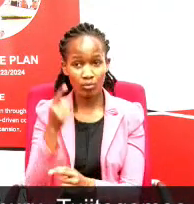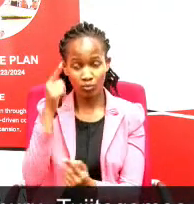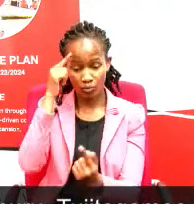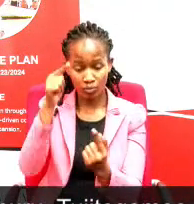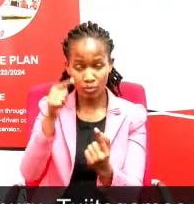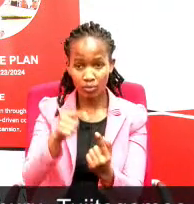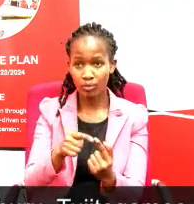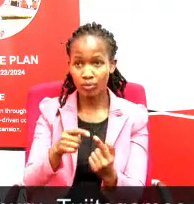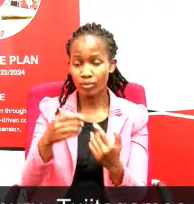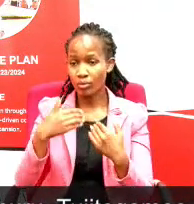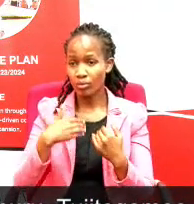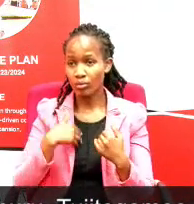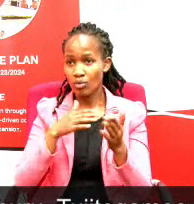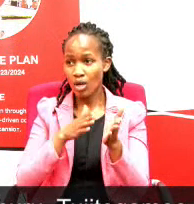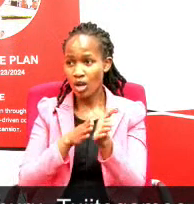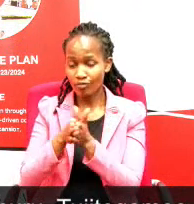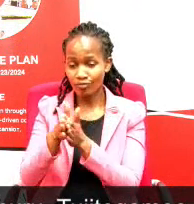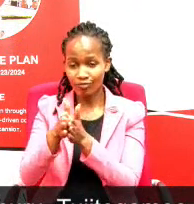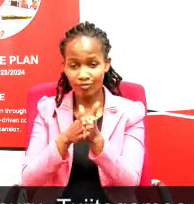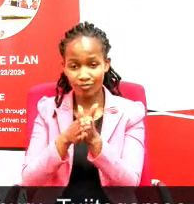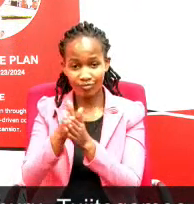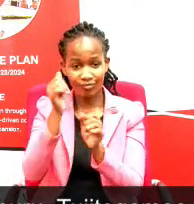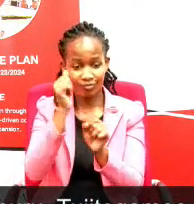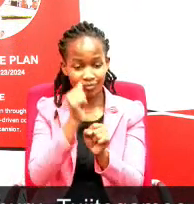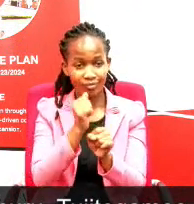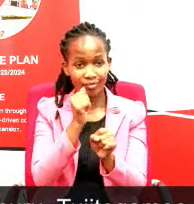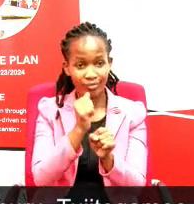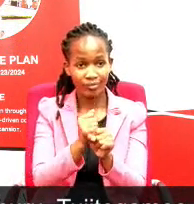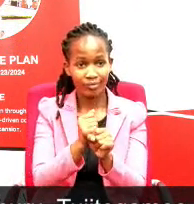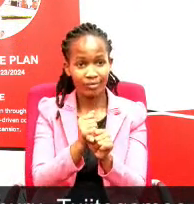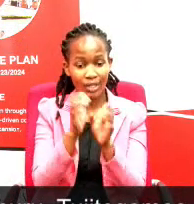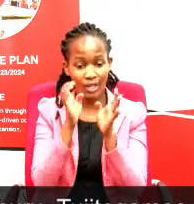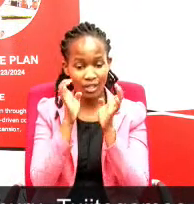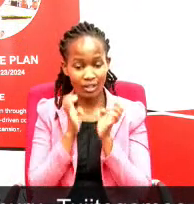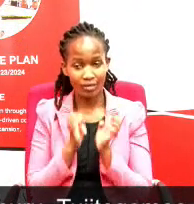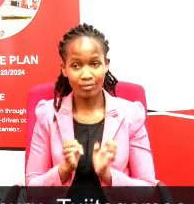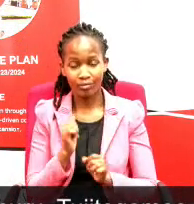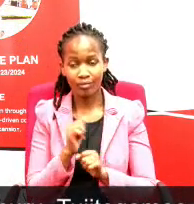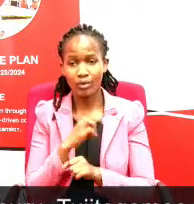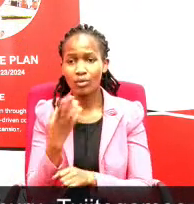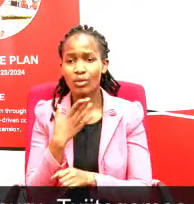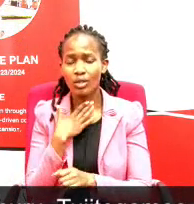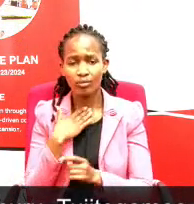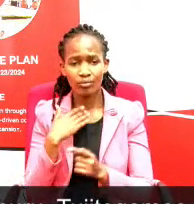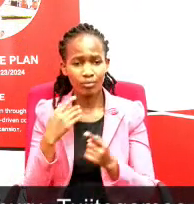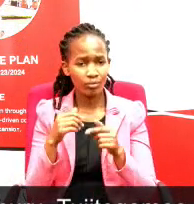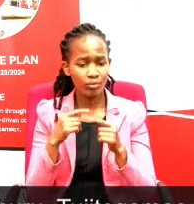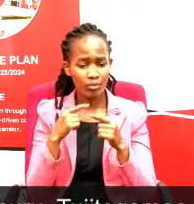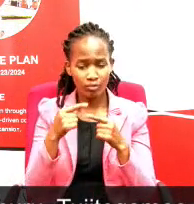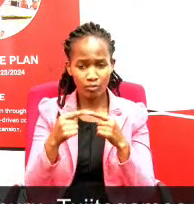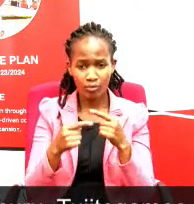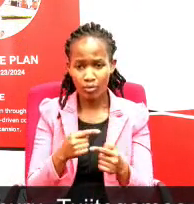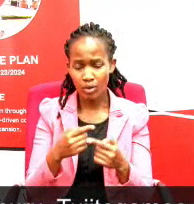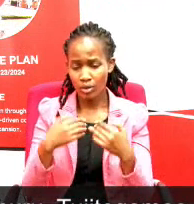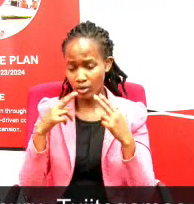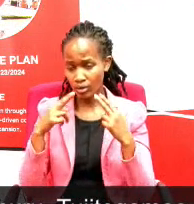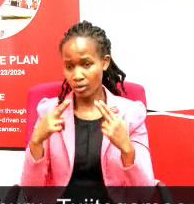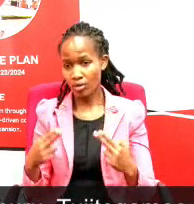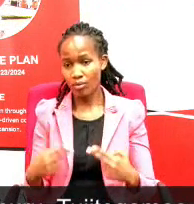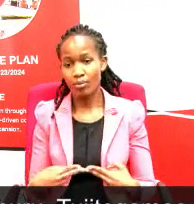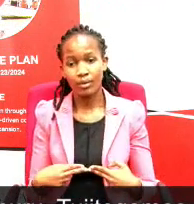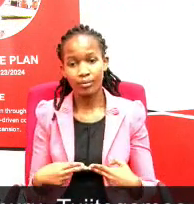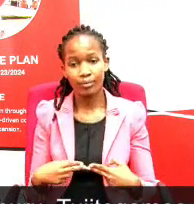have an all-round motivated, performance-driven, and ethical workforce. We strive to optimize human resource